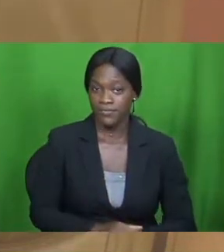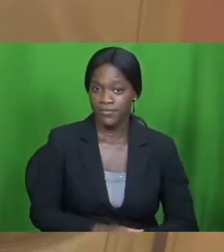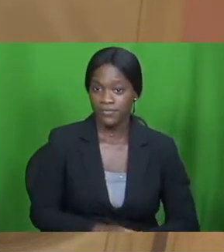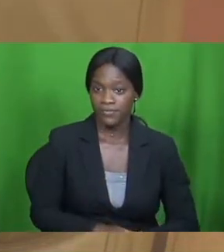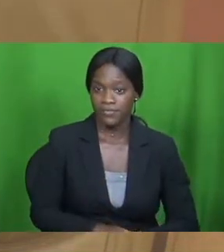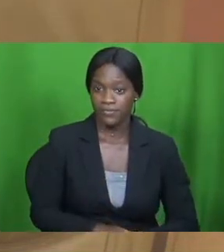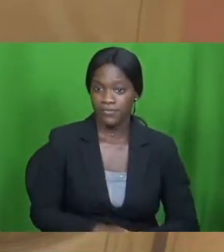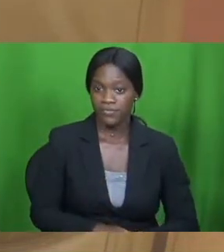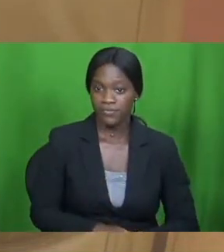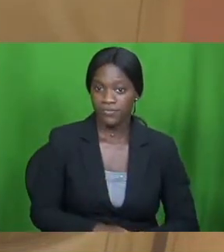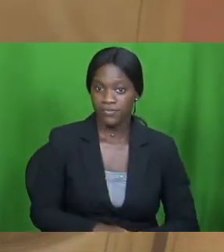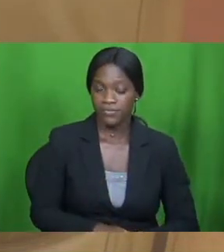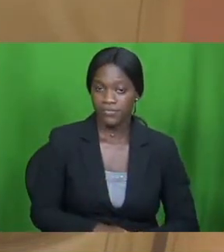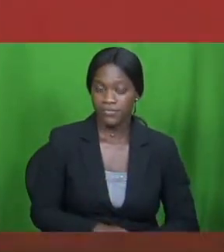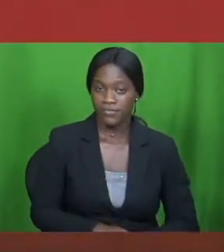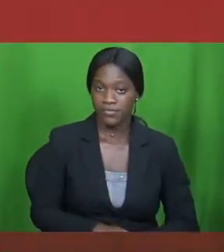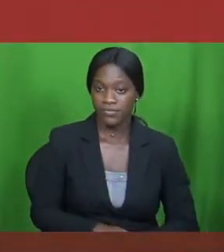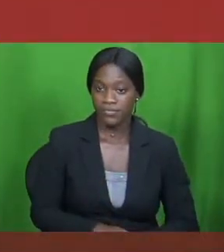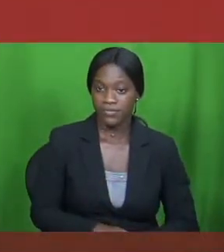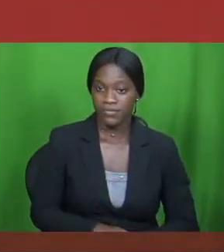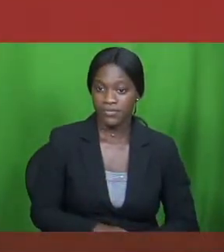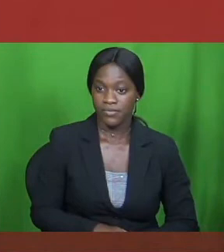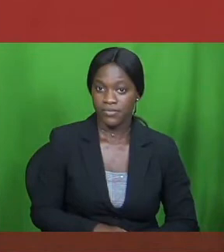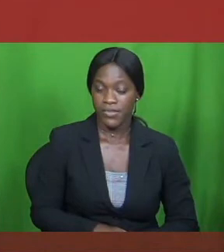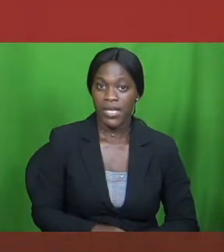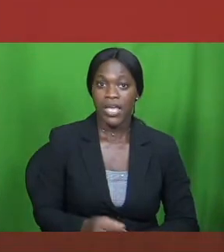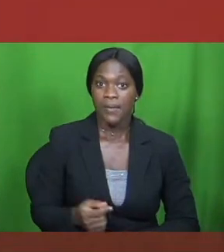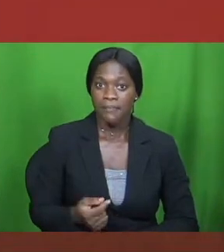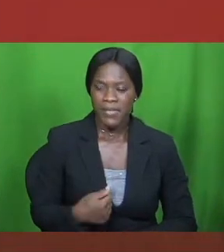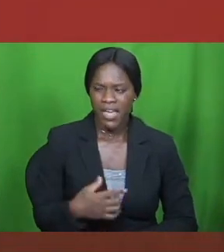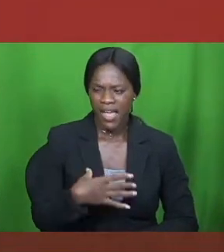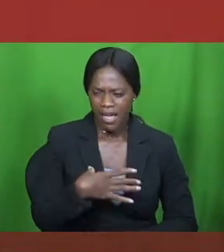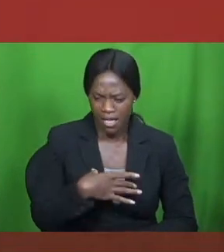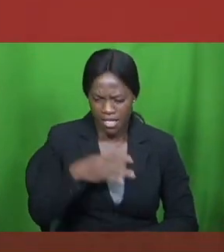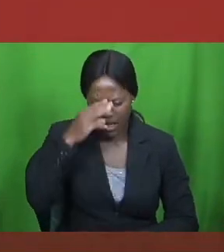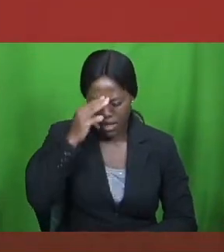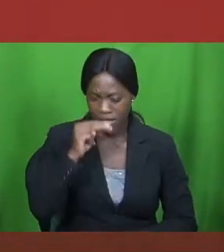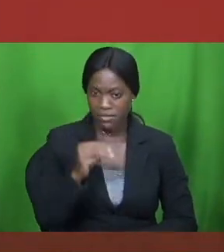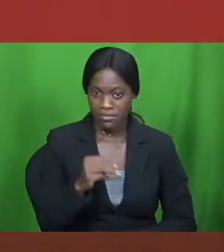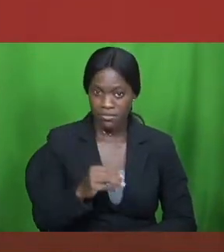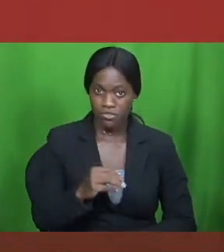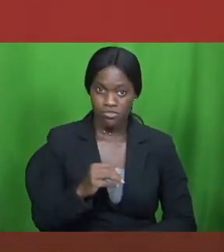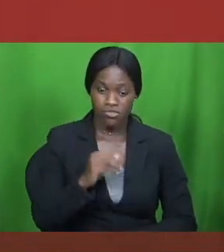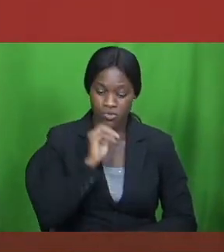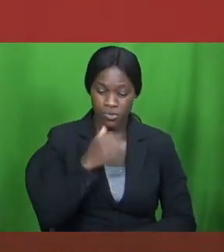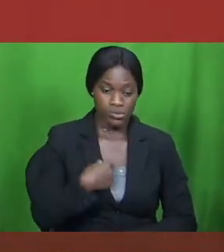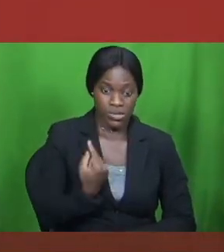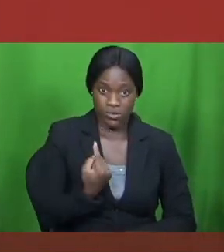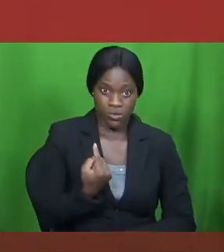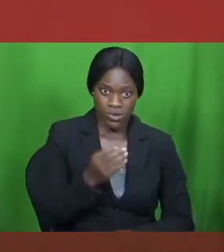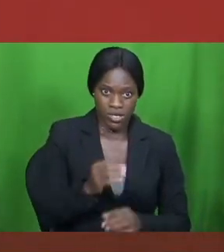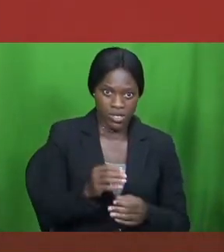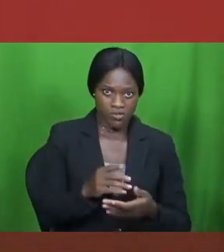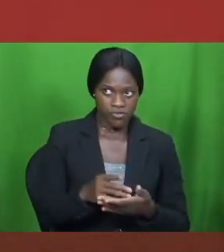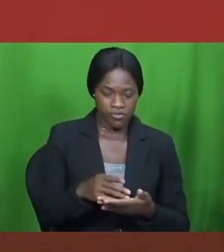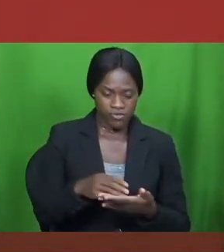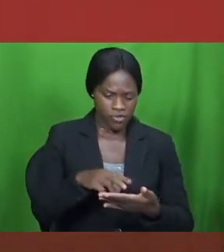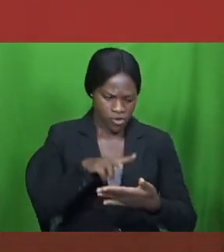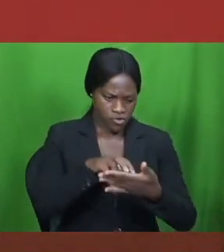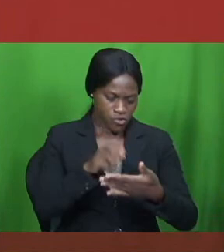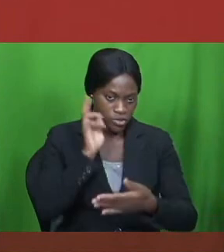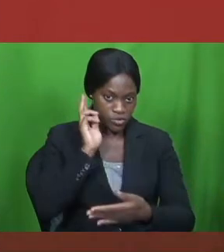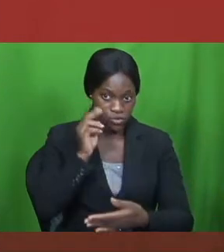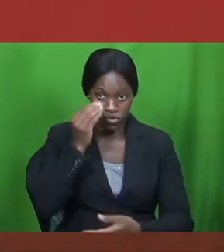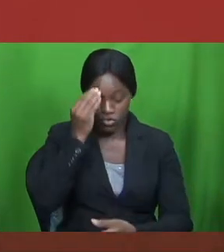I loved him so much, and it was not just me. I'm sure that if you go through the history, you see the number of